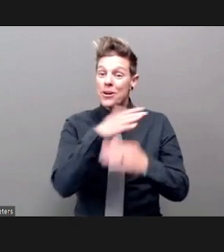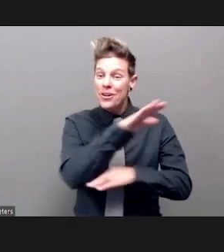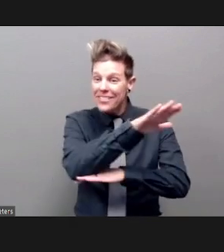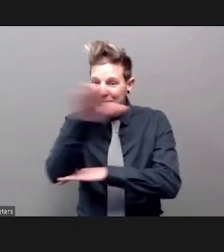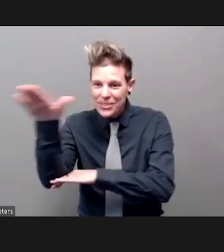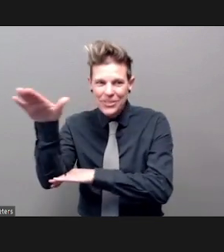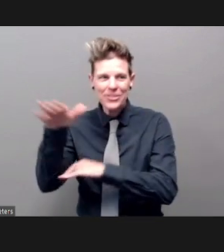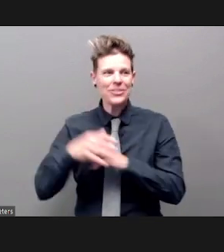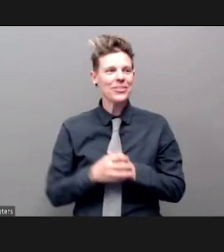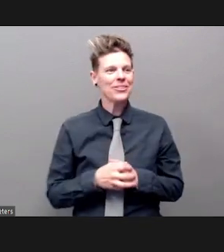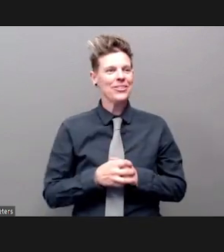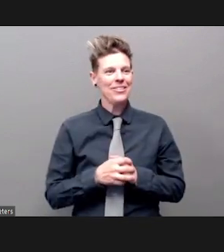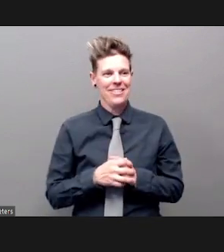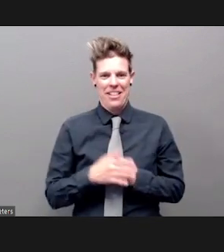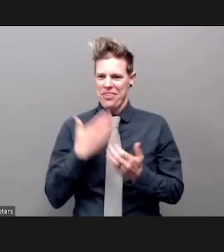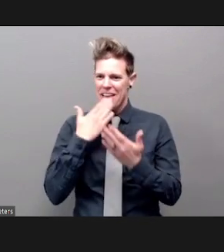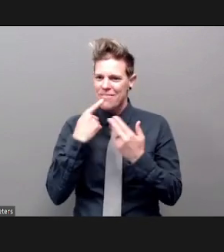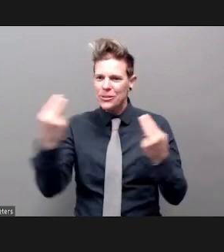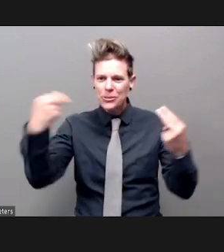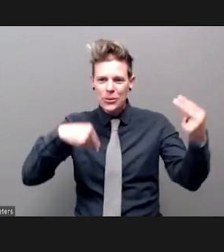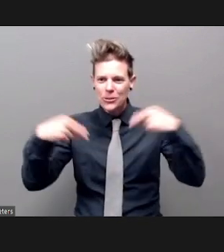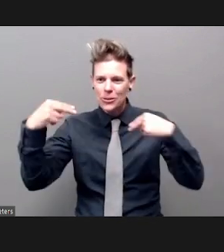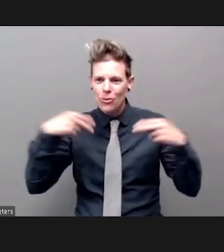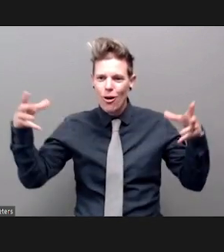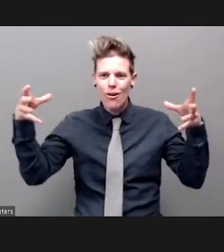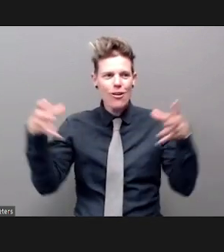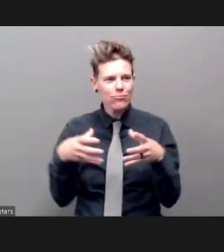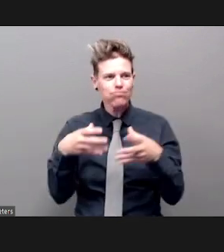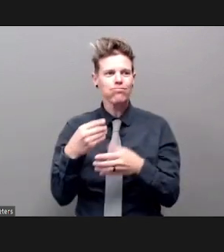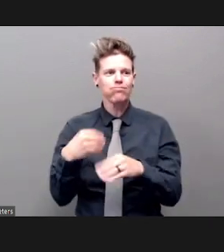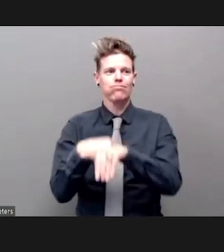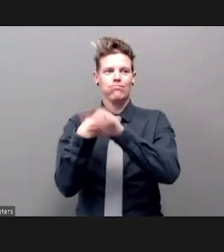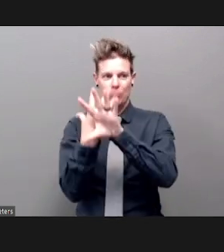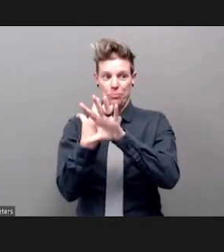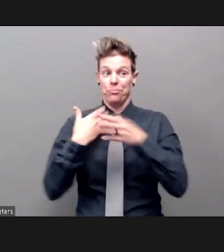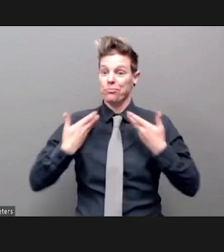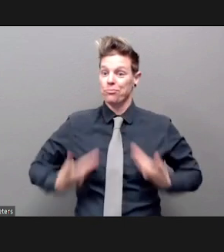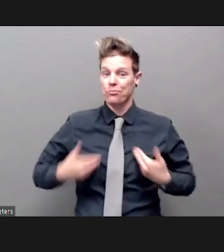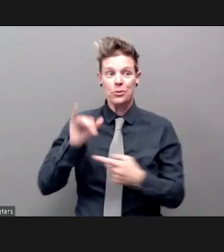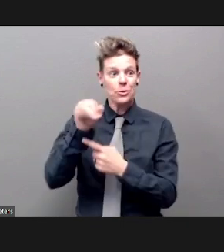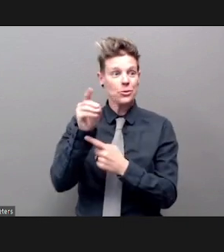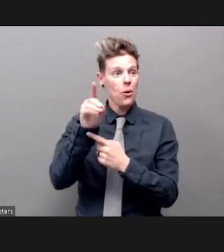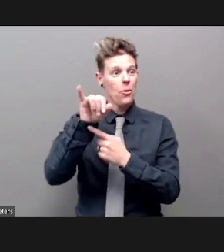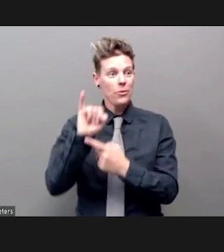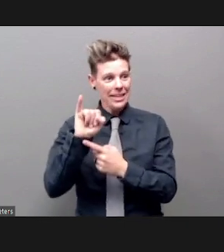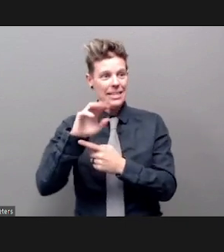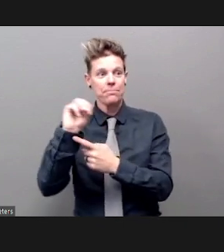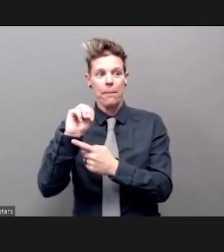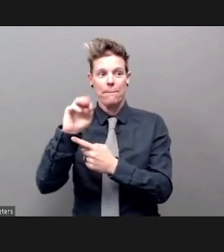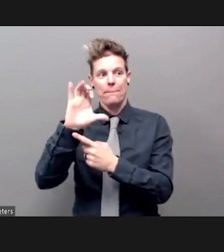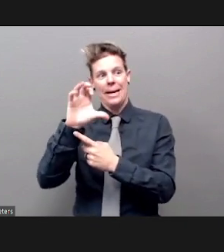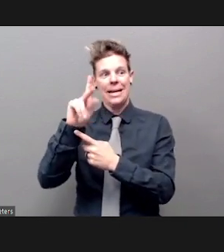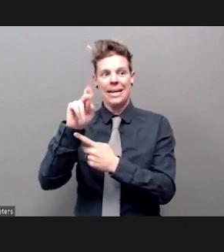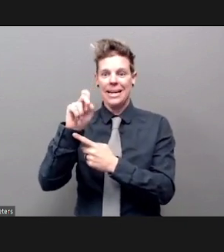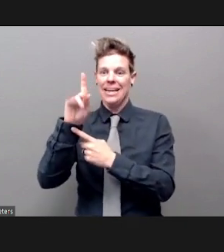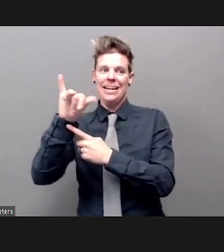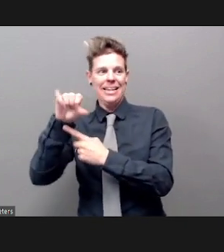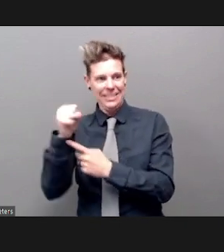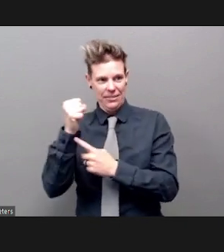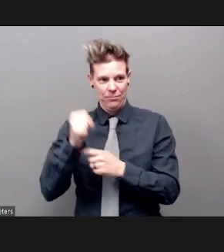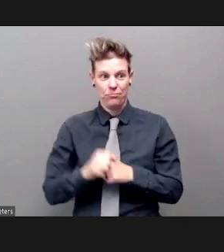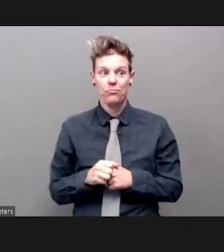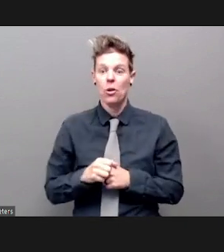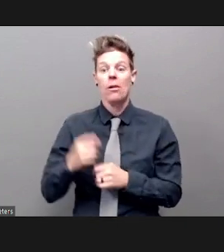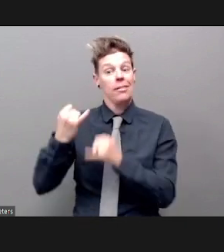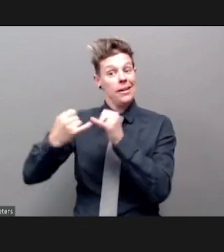Thank you for joining us today. My name is Jody McGinnis Porter. I'm the Communications Director for the Department of Health, and I'll be moderating today's